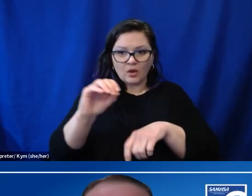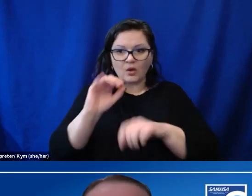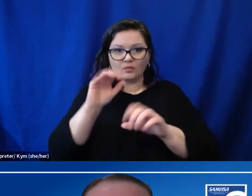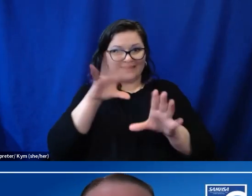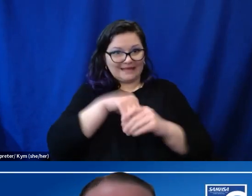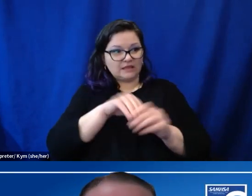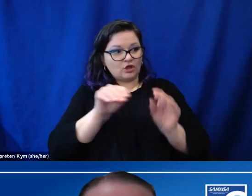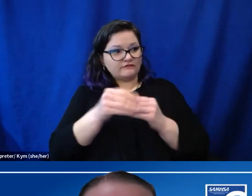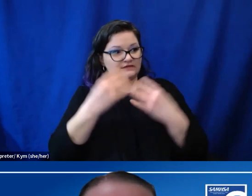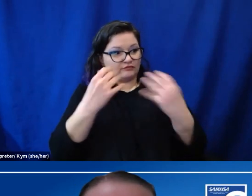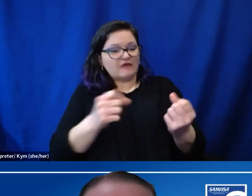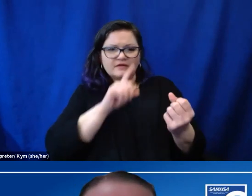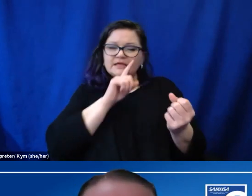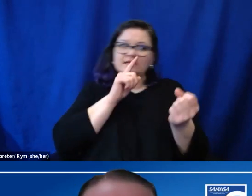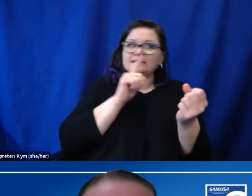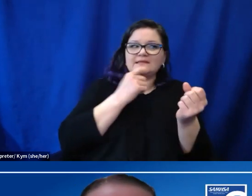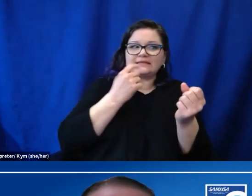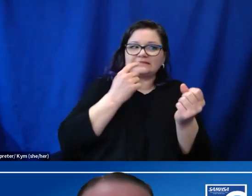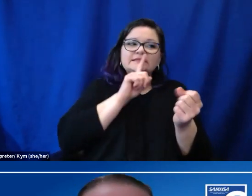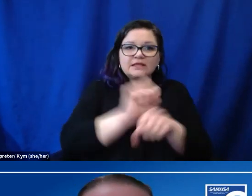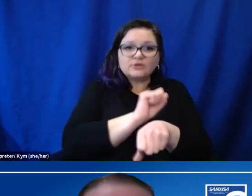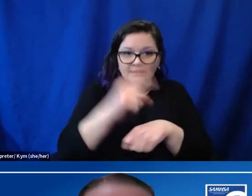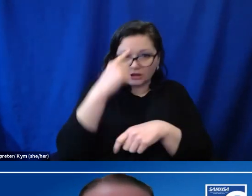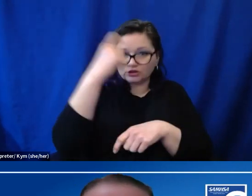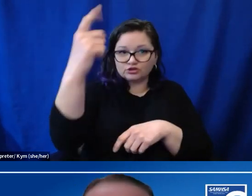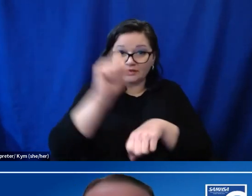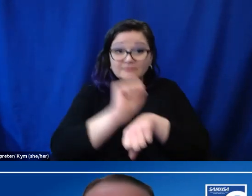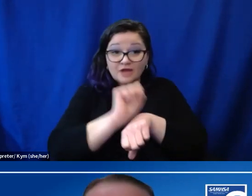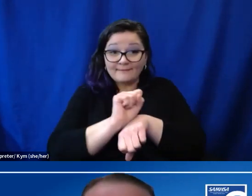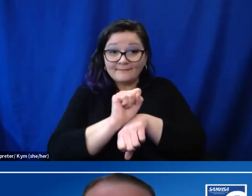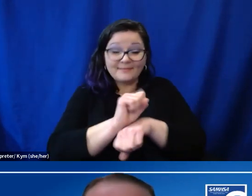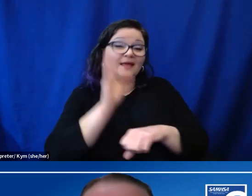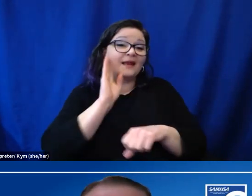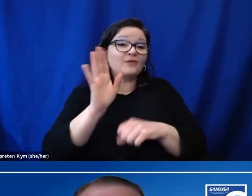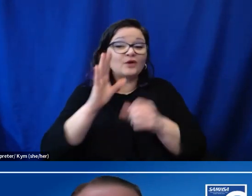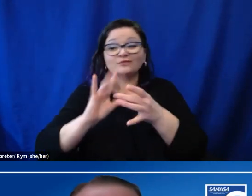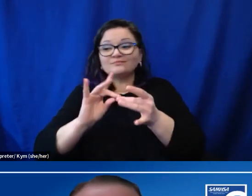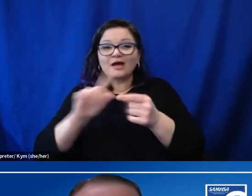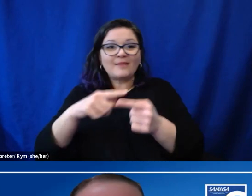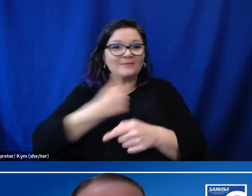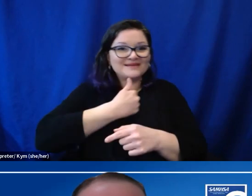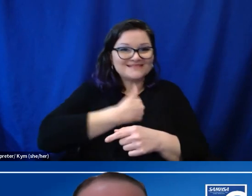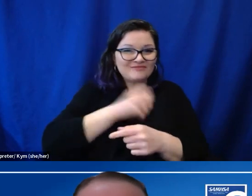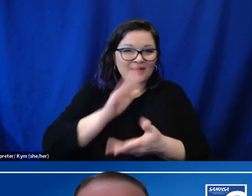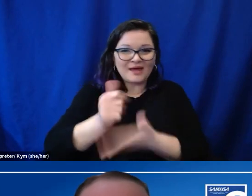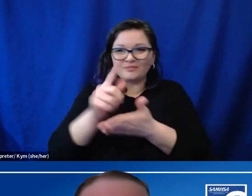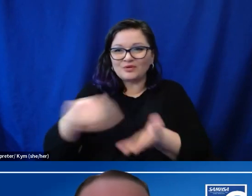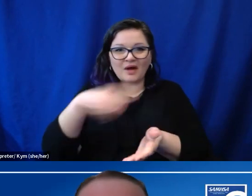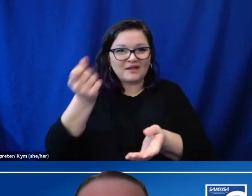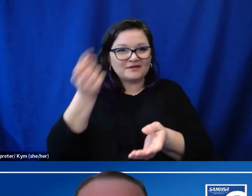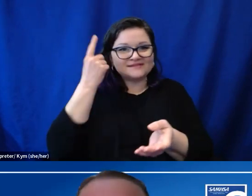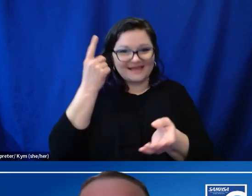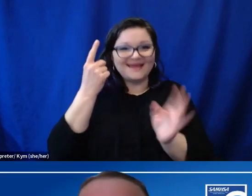nothing short of a dream job. And I'll share a little bit about myself, and that will help you understand